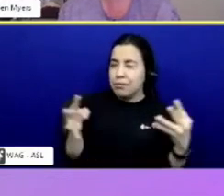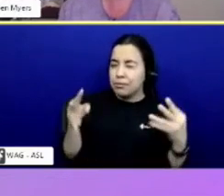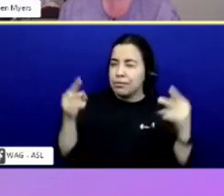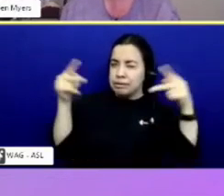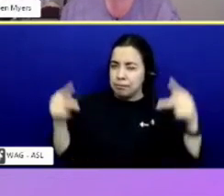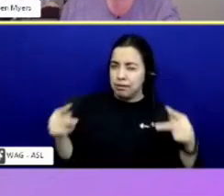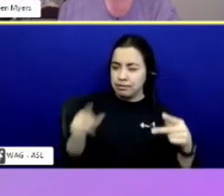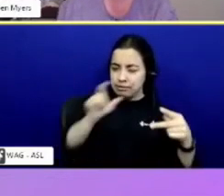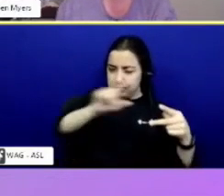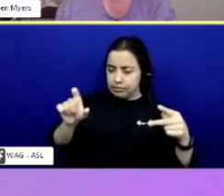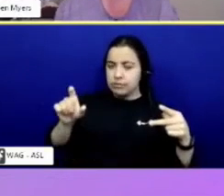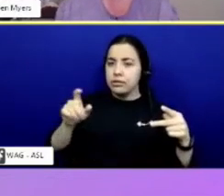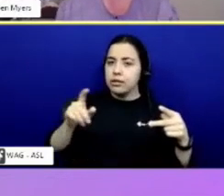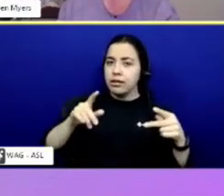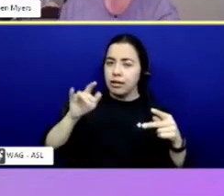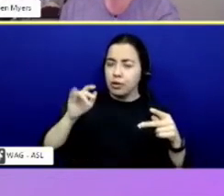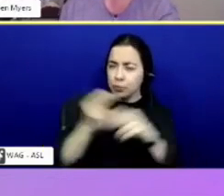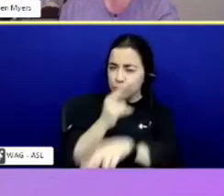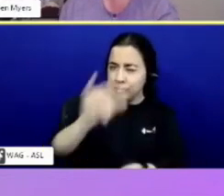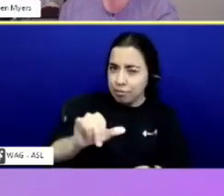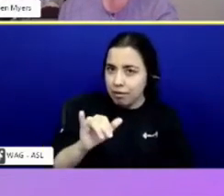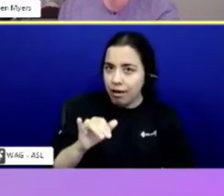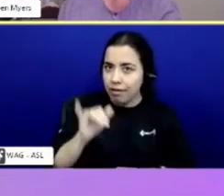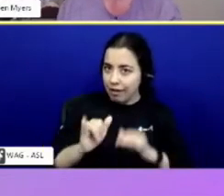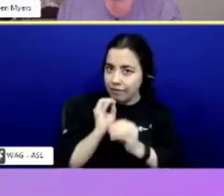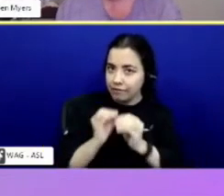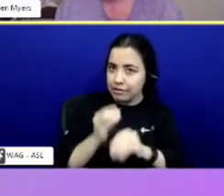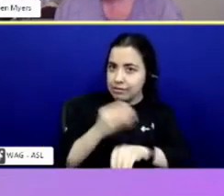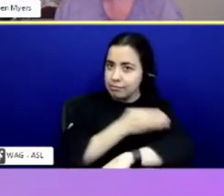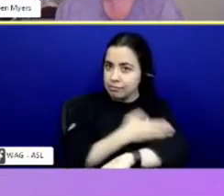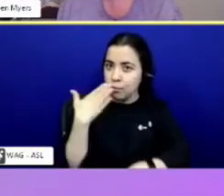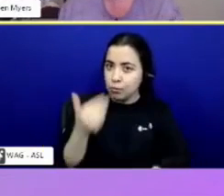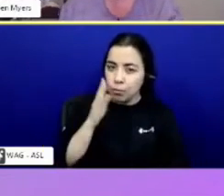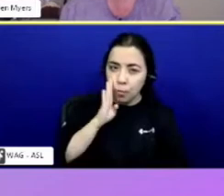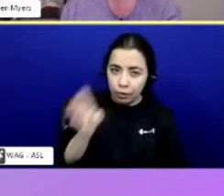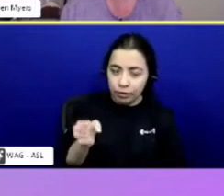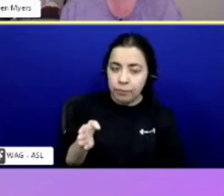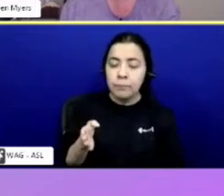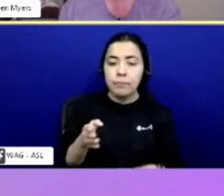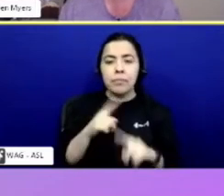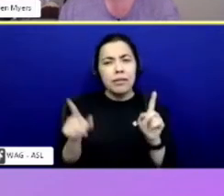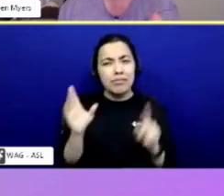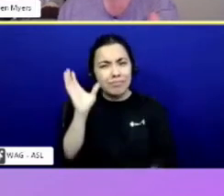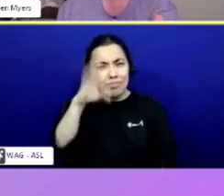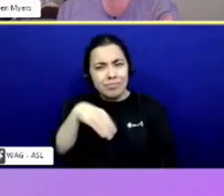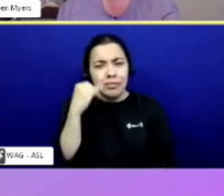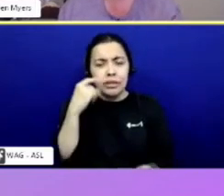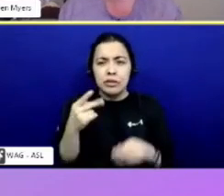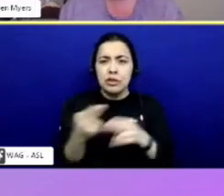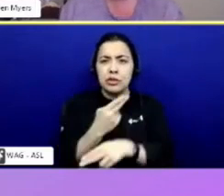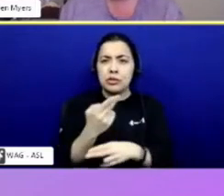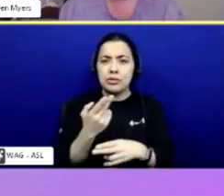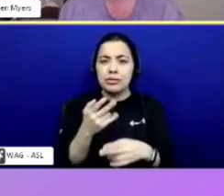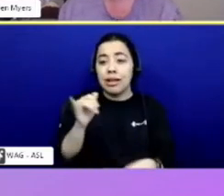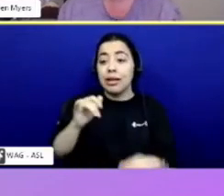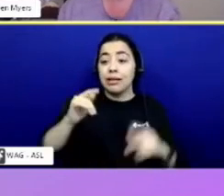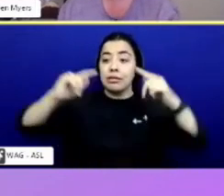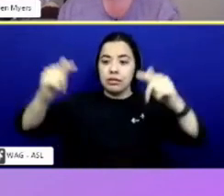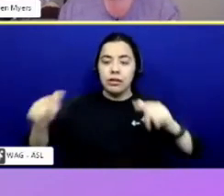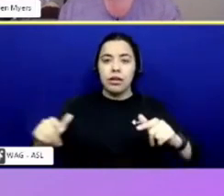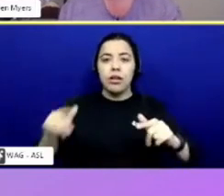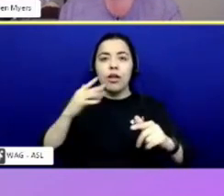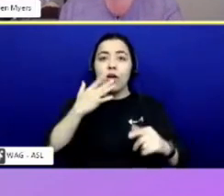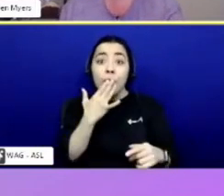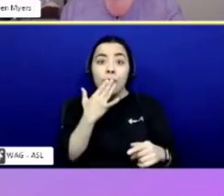fix here, right? Use table semantics. But it is a little bizarre that doing something like zebra striping